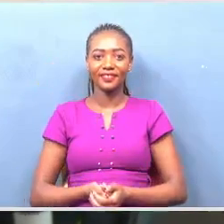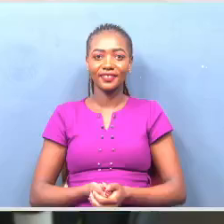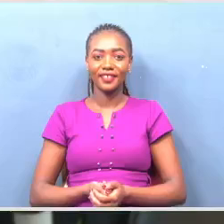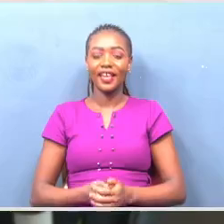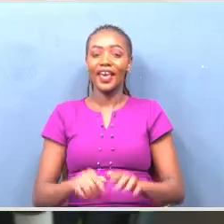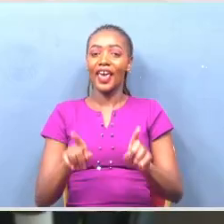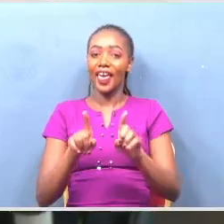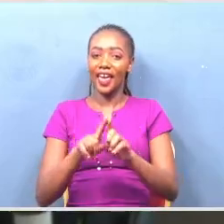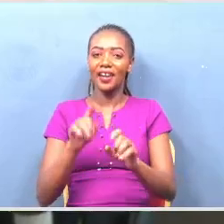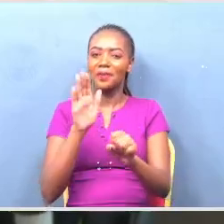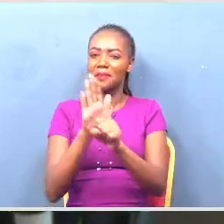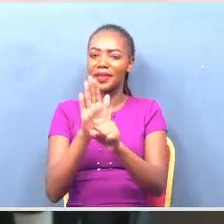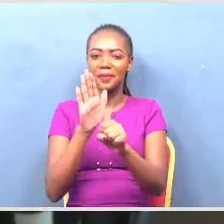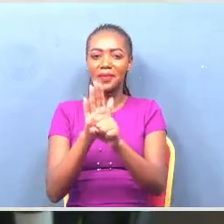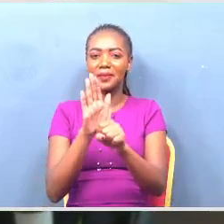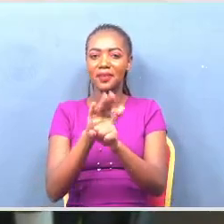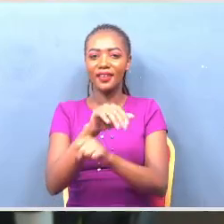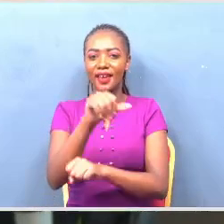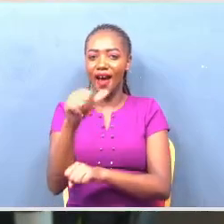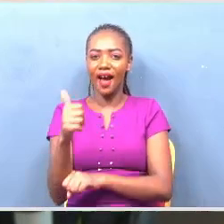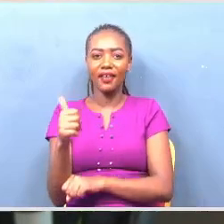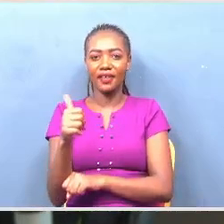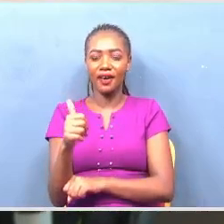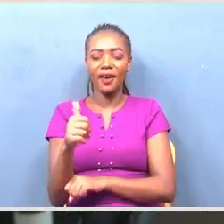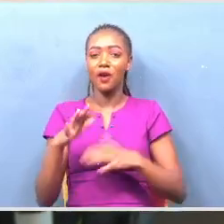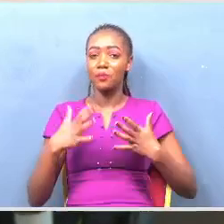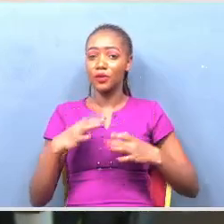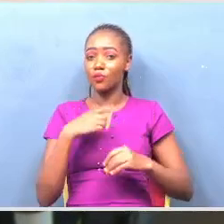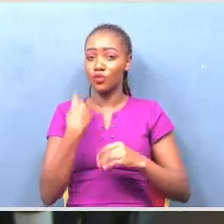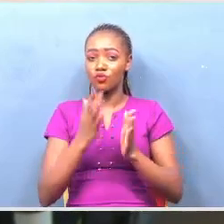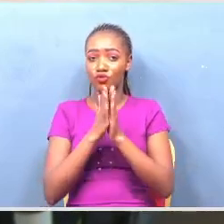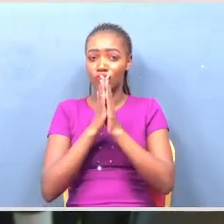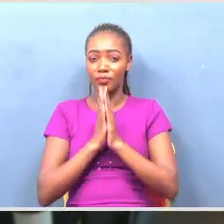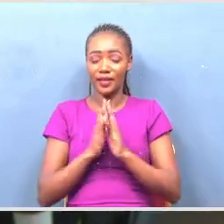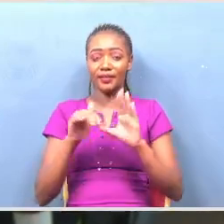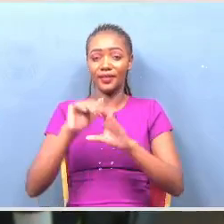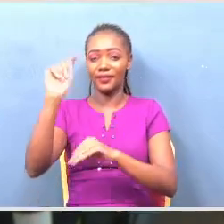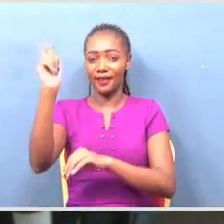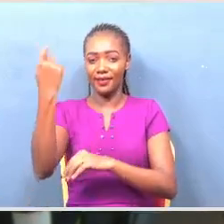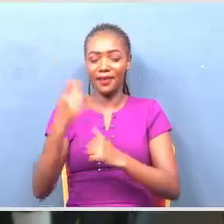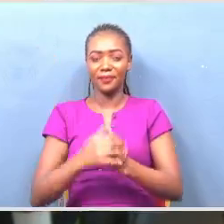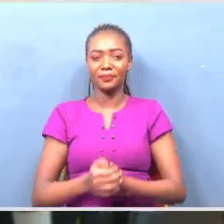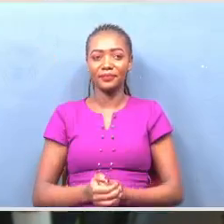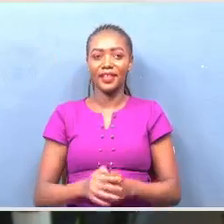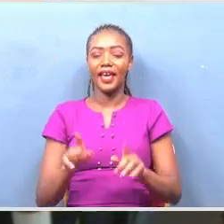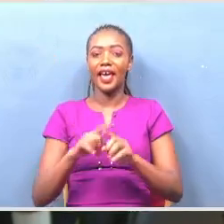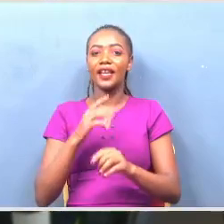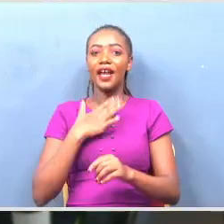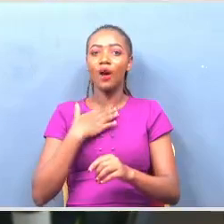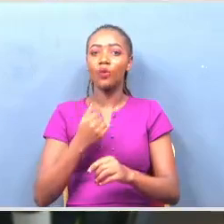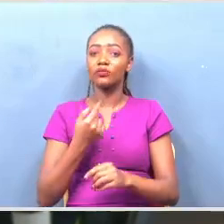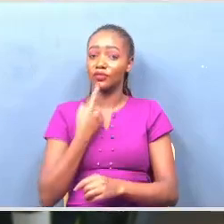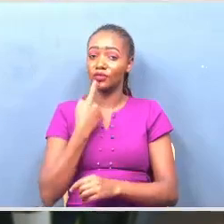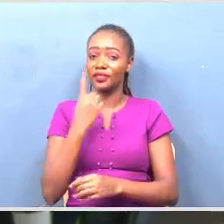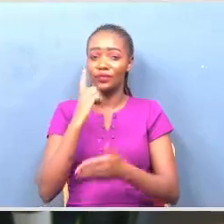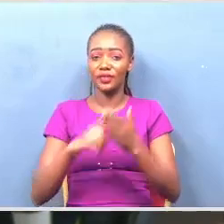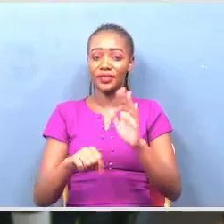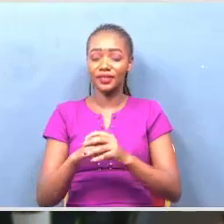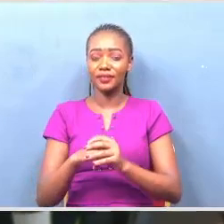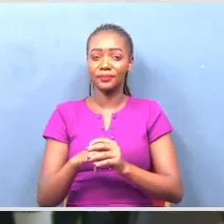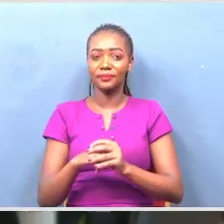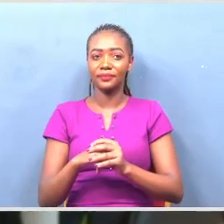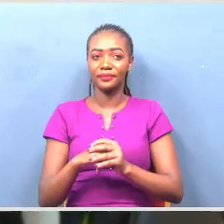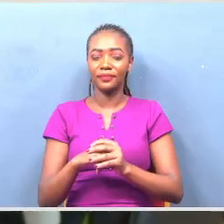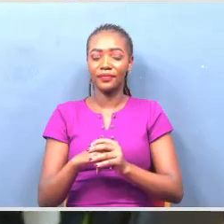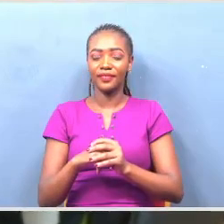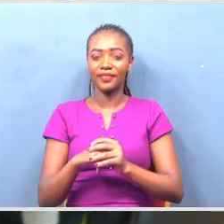And many other prayer warriors in Kenya. And I want to confess